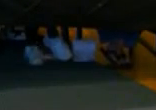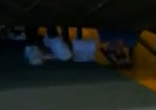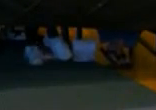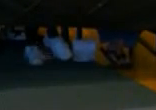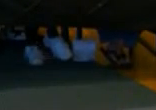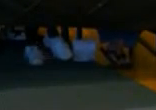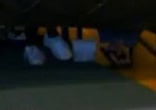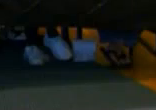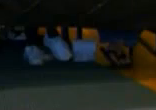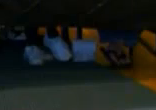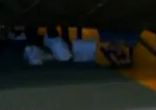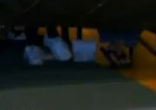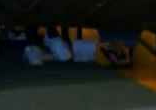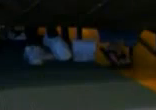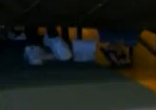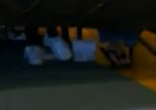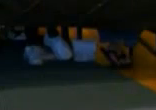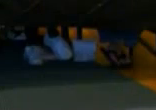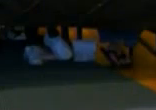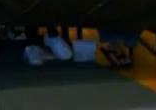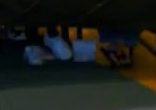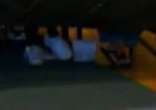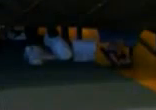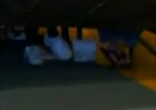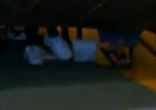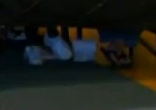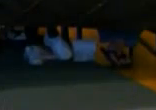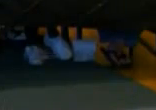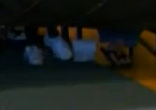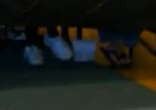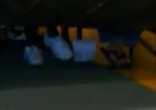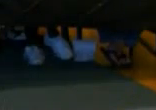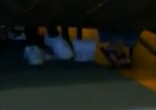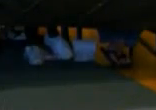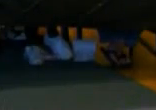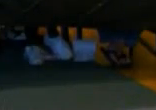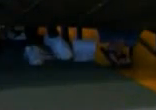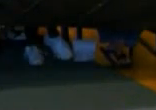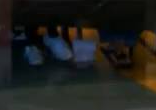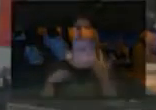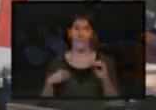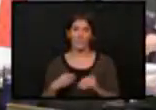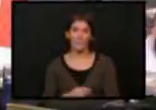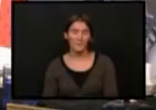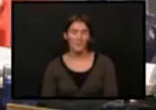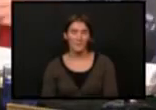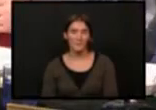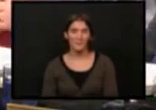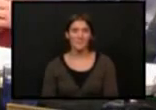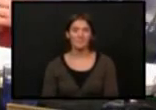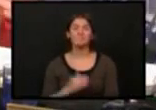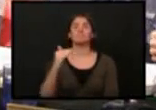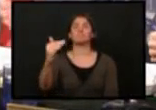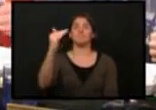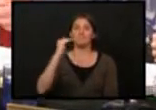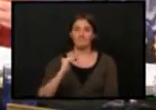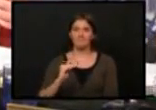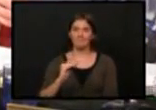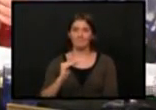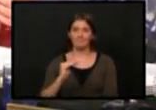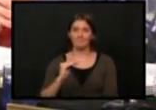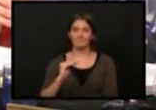those in favor, please say aye. Aye. Anybody opposed or abstaining? That carries 5-0. The next matter on